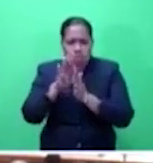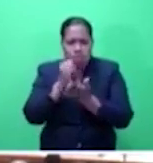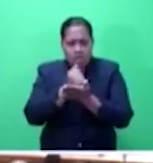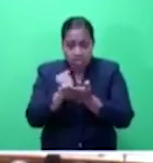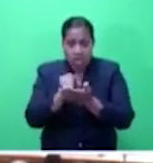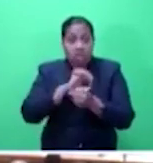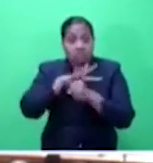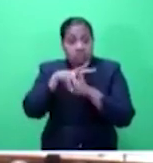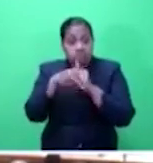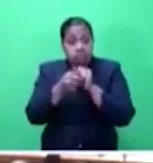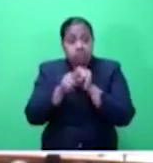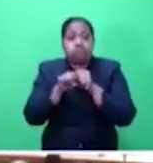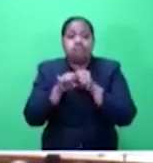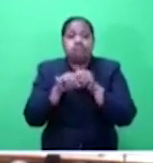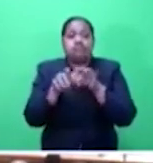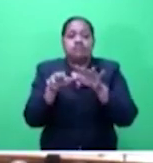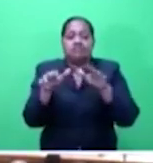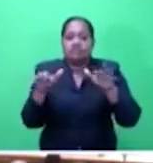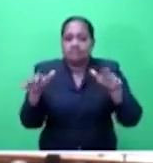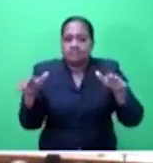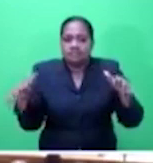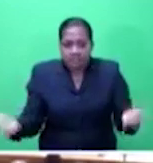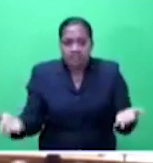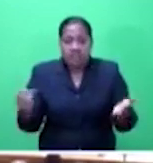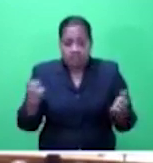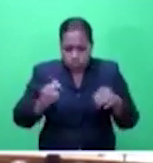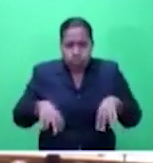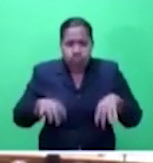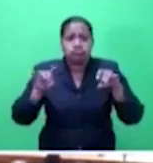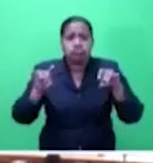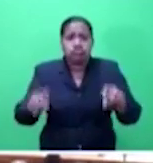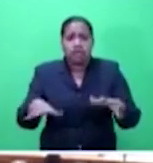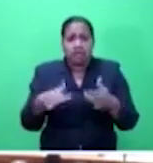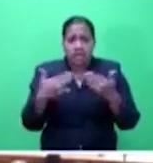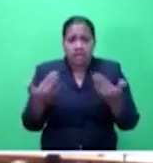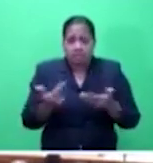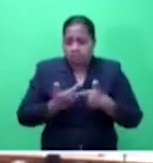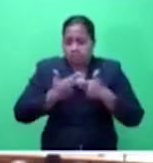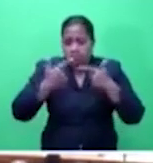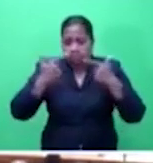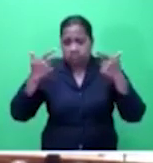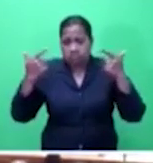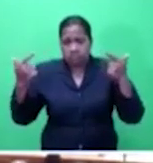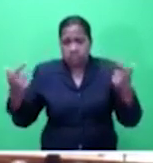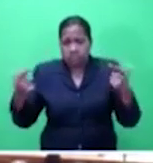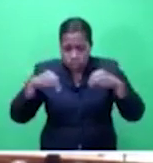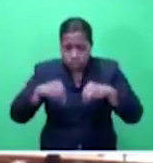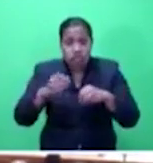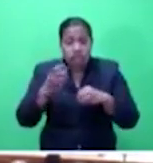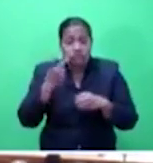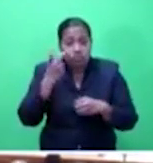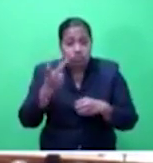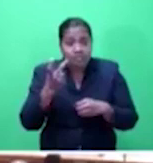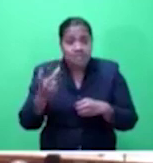any of the world's economic projections. Australia, our largest source of tourism and trade, had been riding